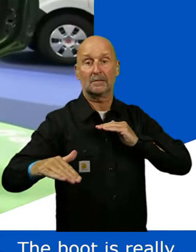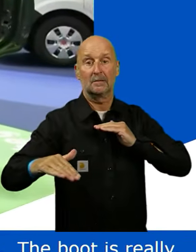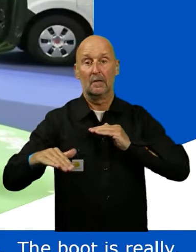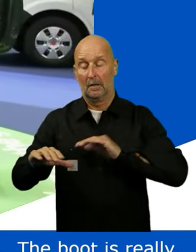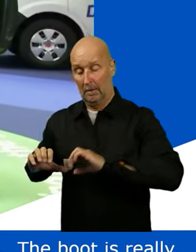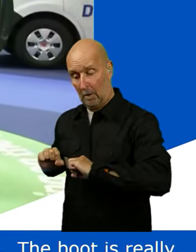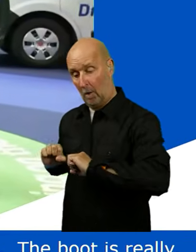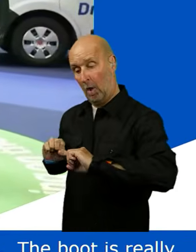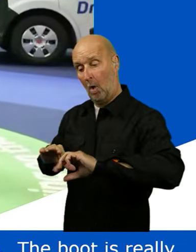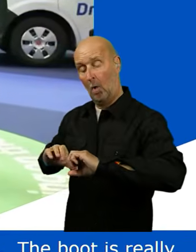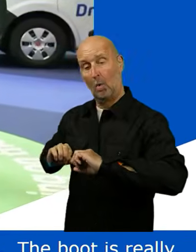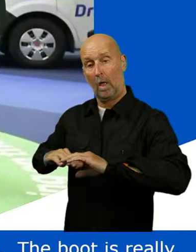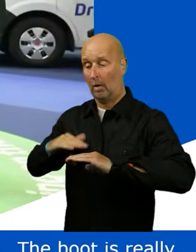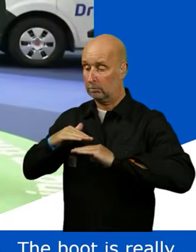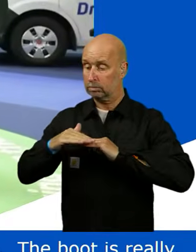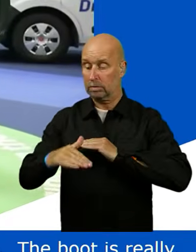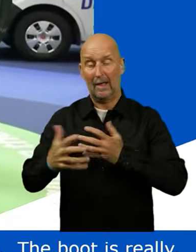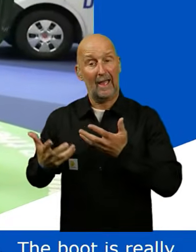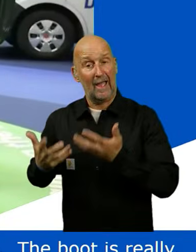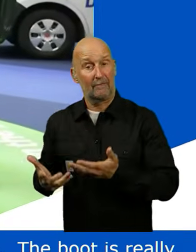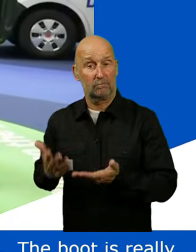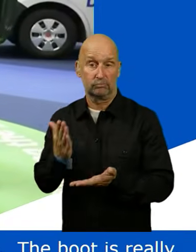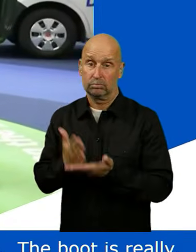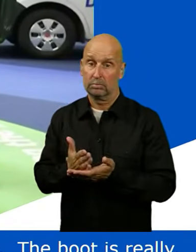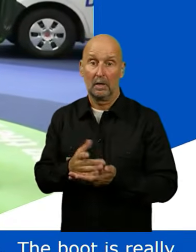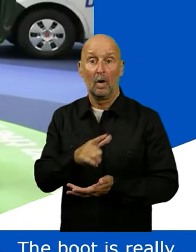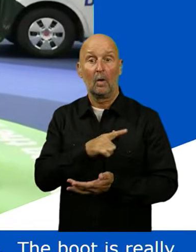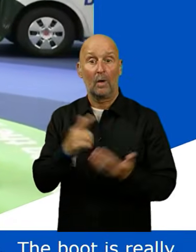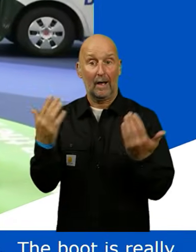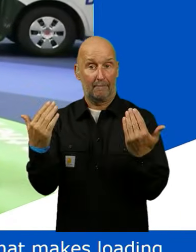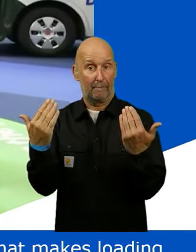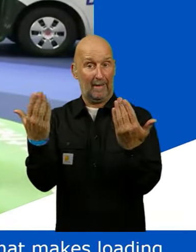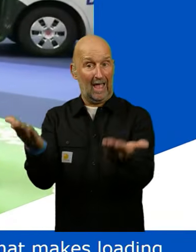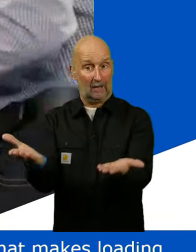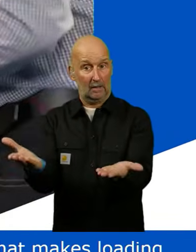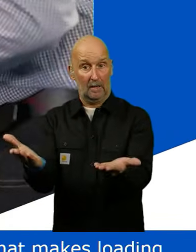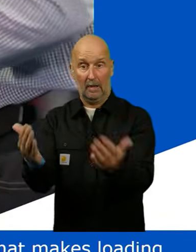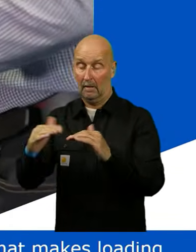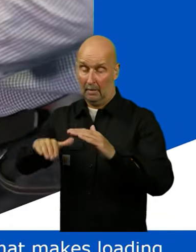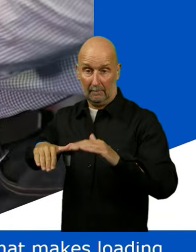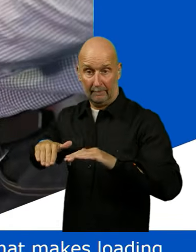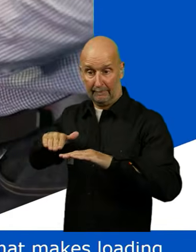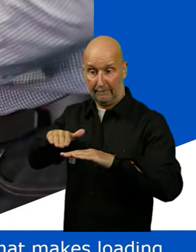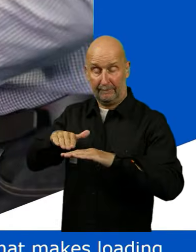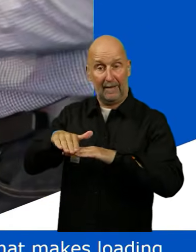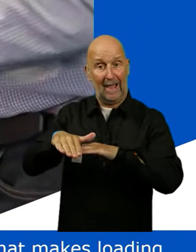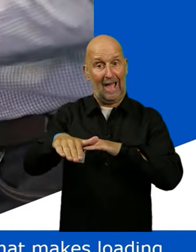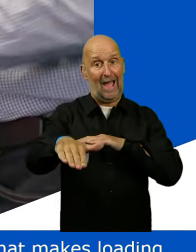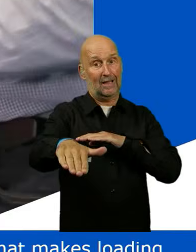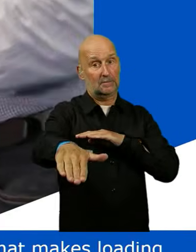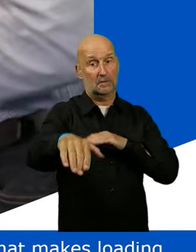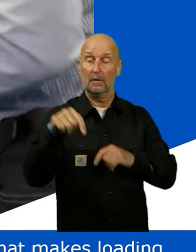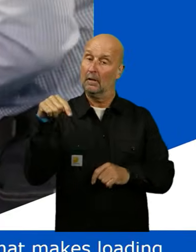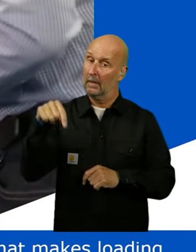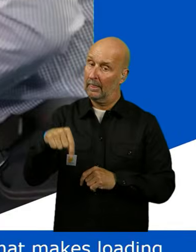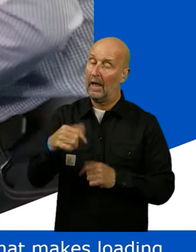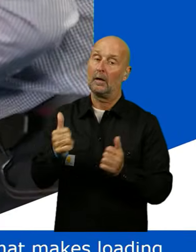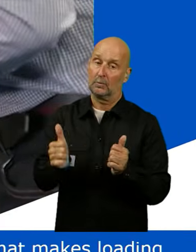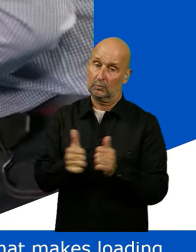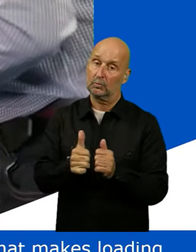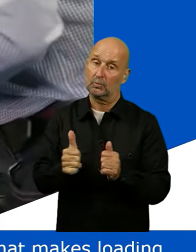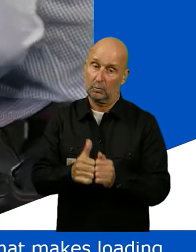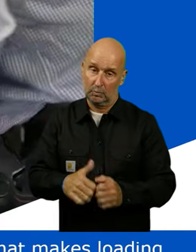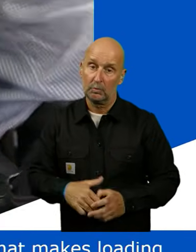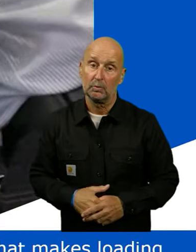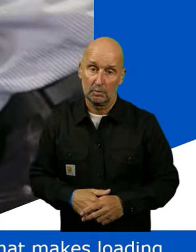loading heavy items nice and straightforward. And if you fold the rear seats back, you get a completely flat load space as well, and that's really convenient. There's even